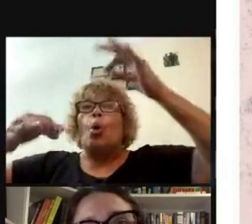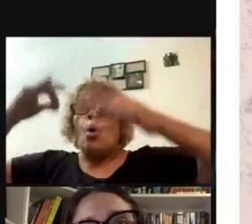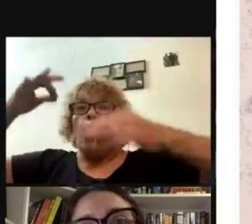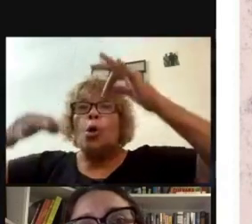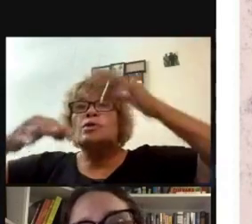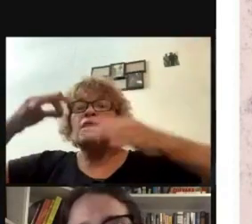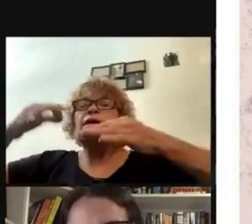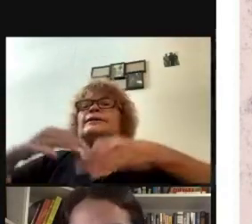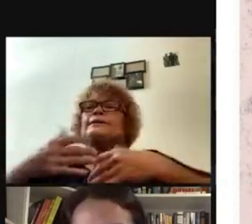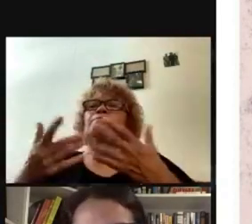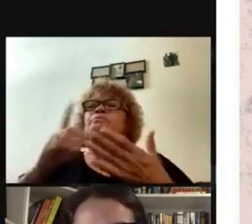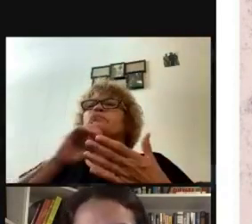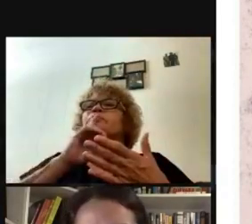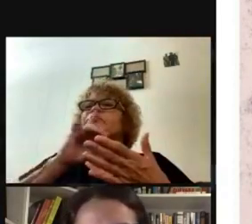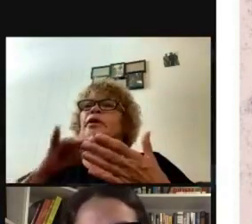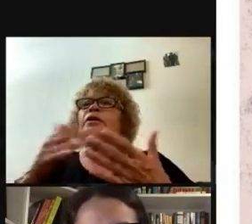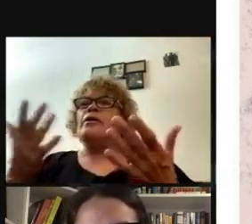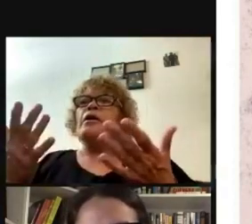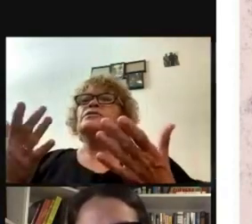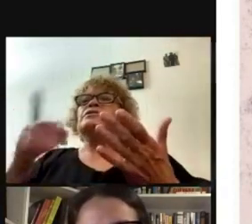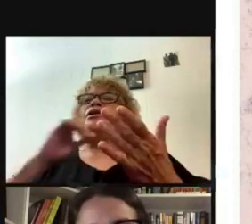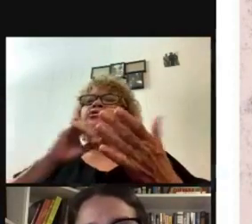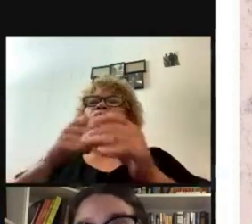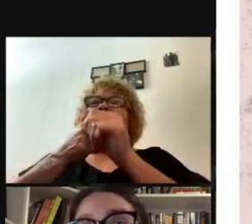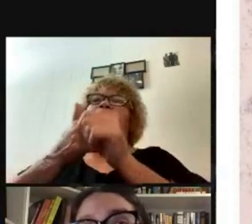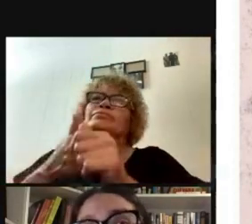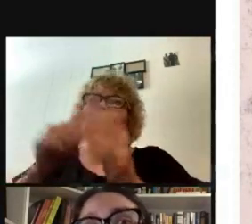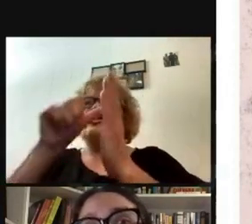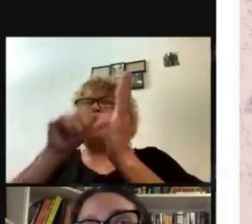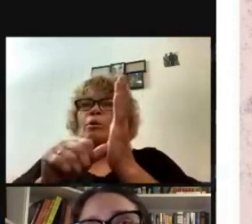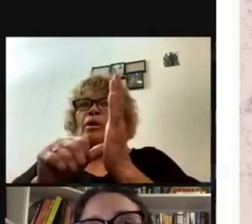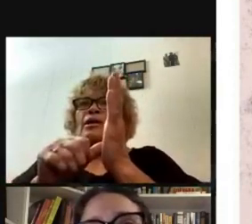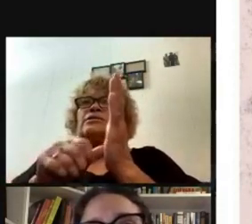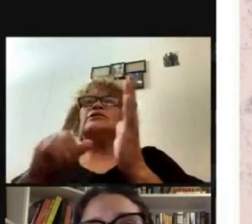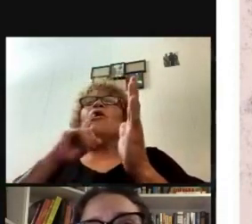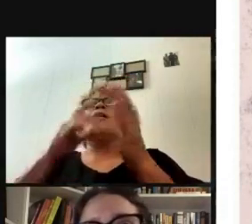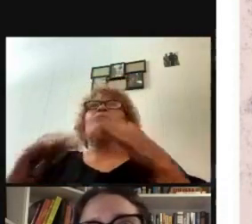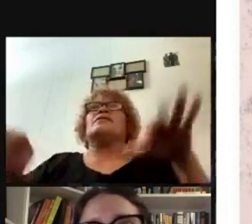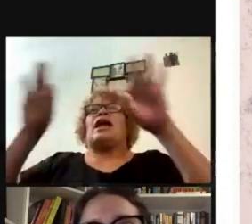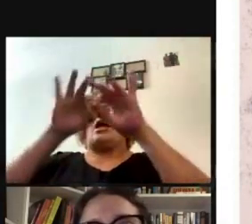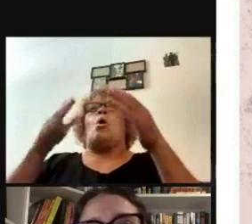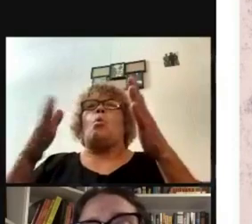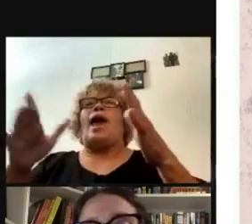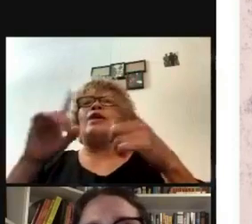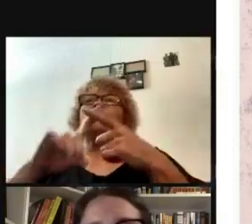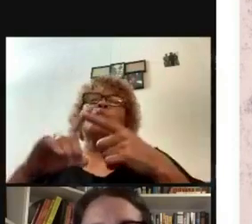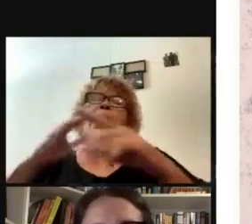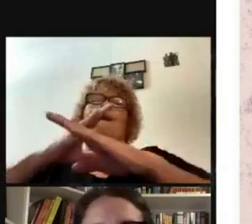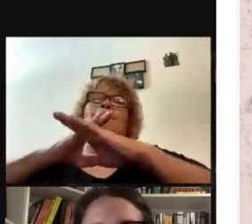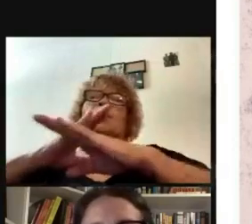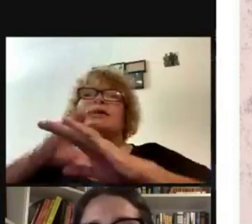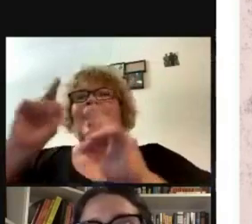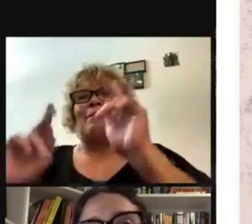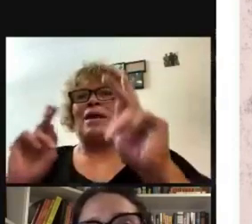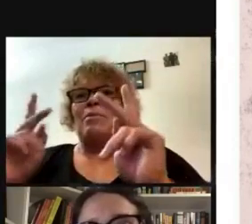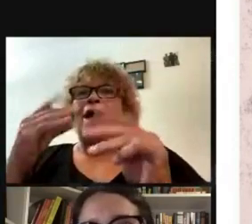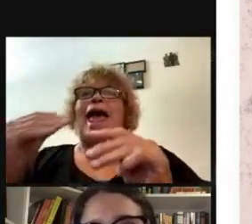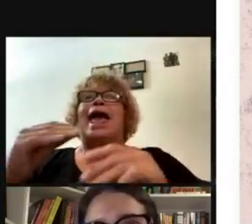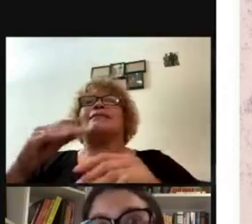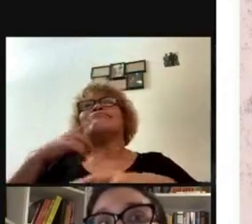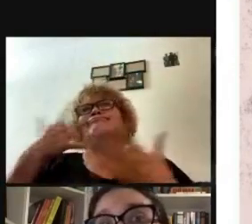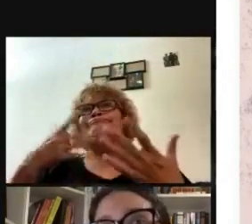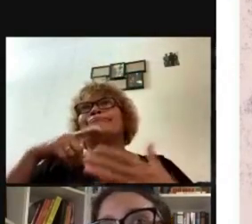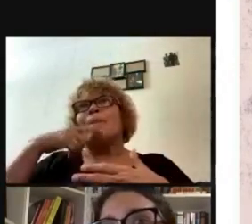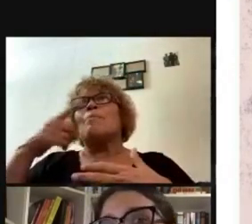really legitimizes compulsory sterilization as an important way to protect public welfare and public health. And they